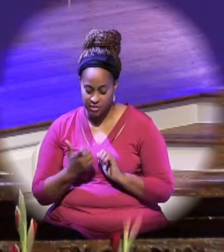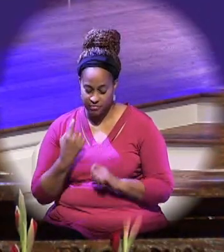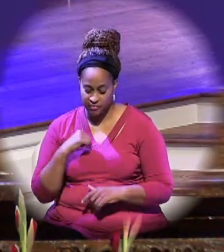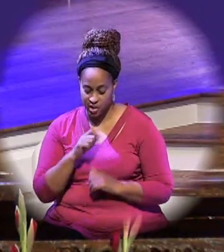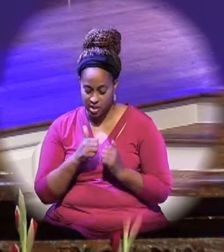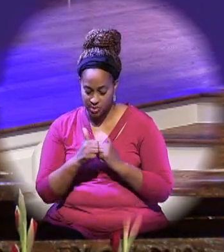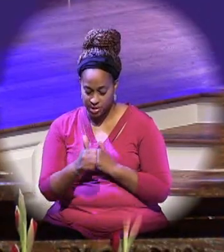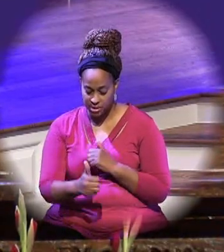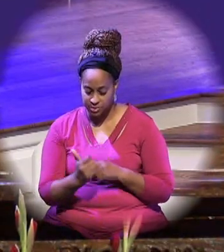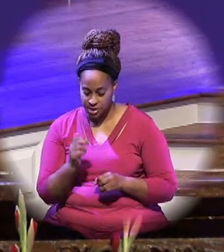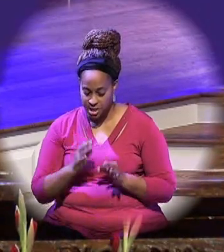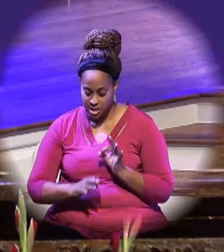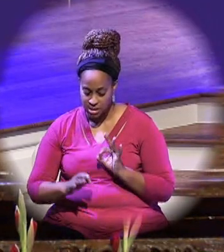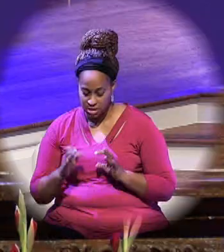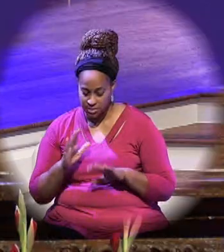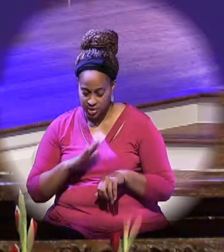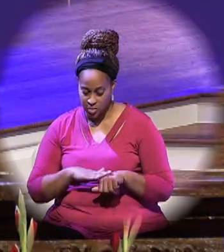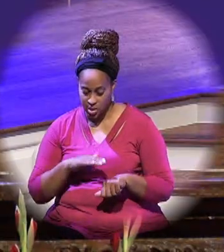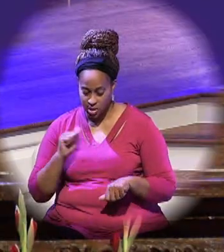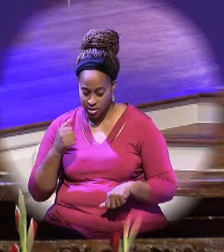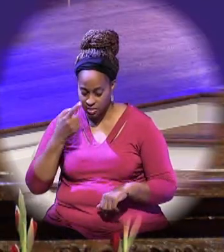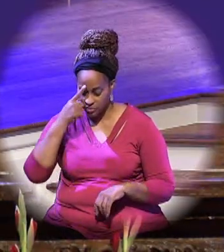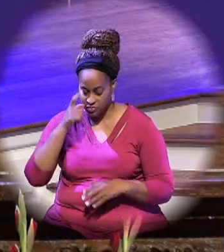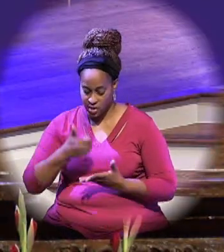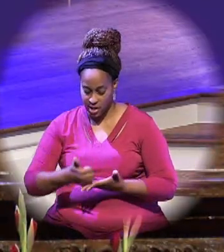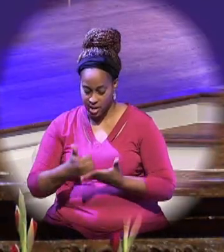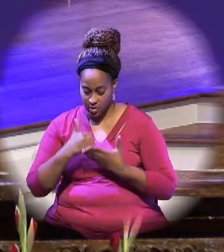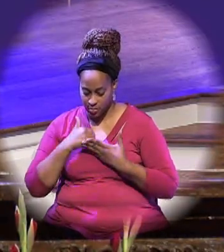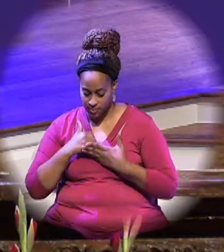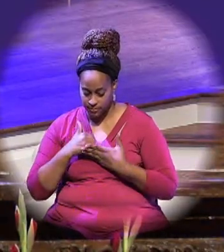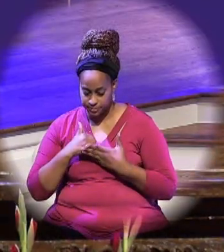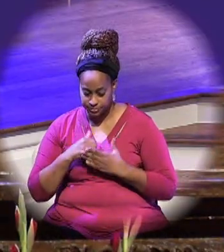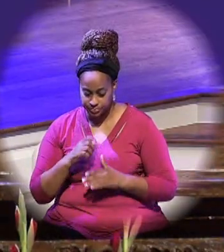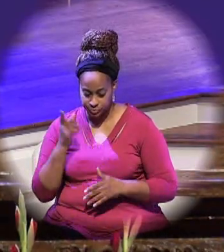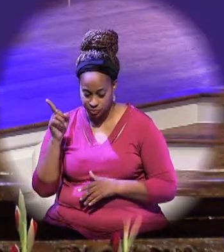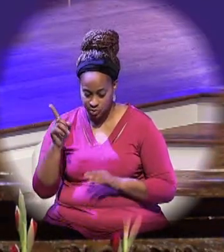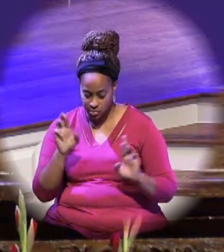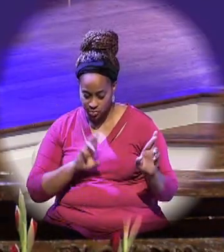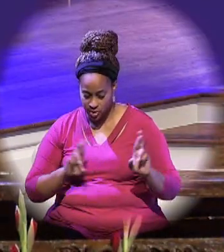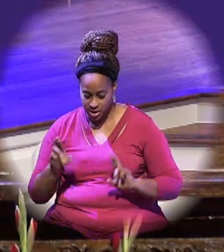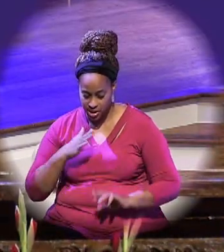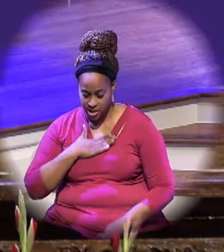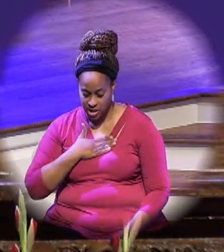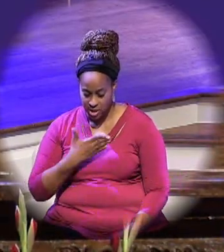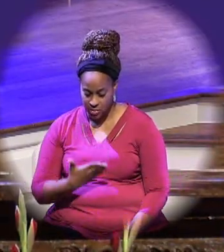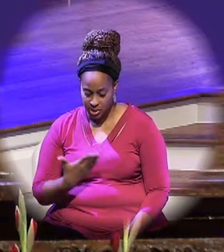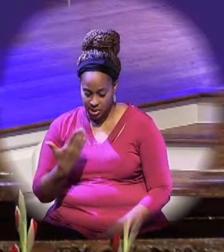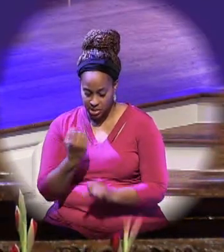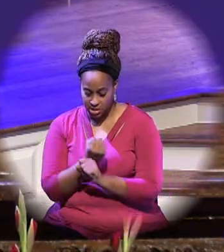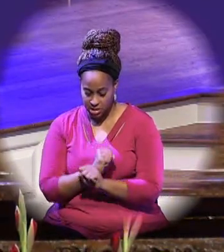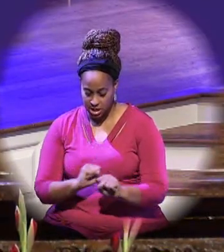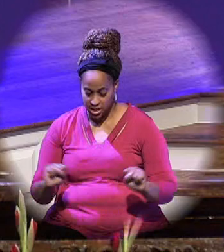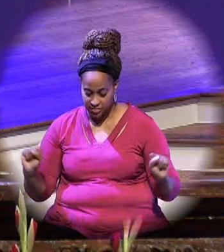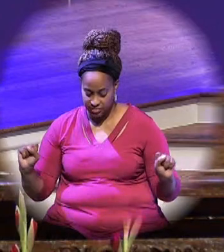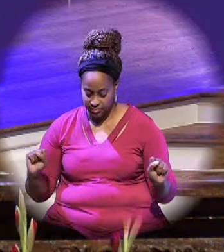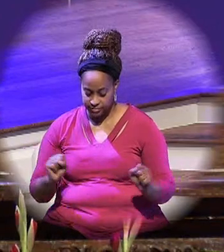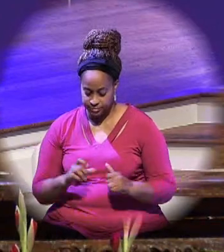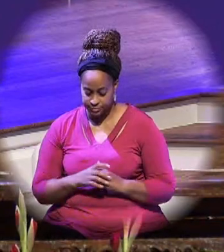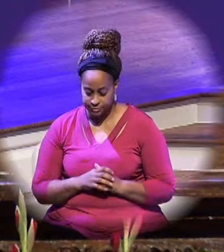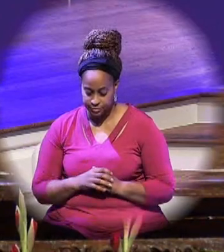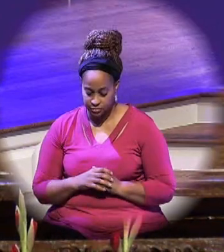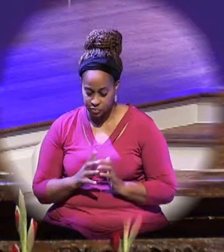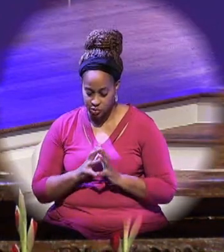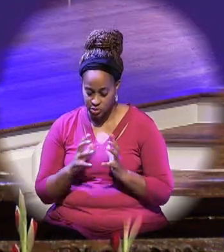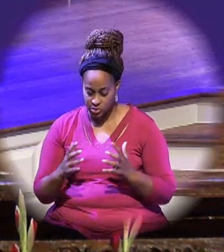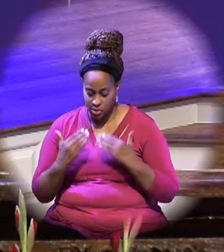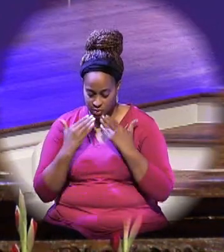that if we simply call out to you for help, you are ready and willing to save. We're so